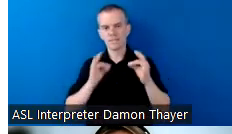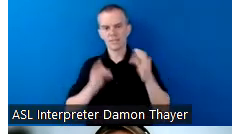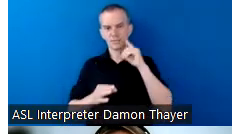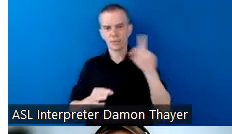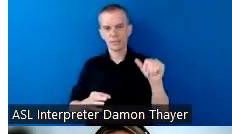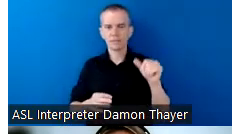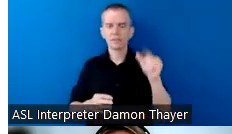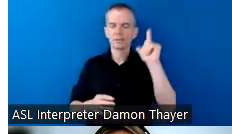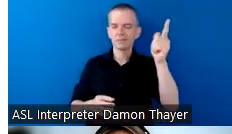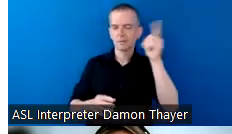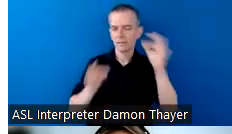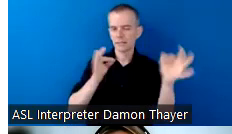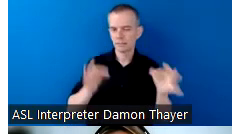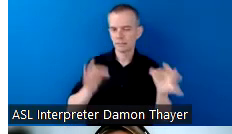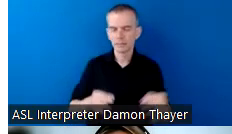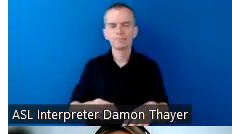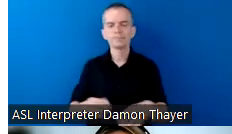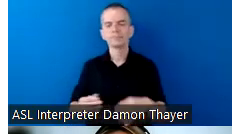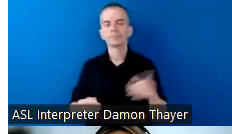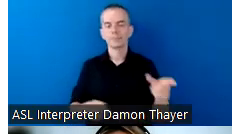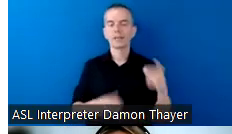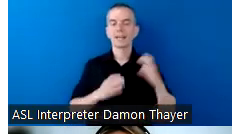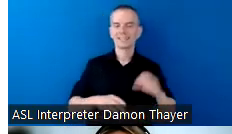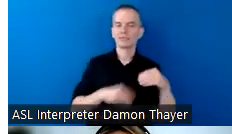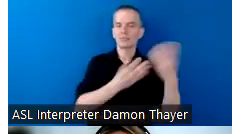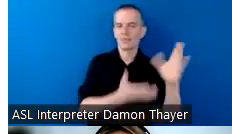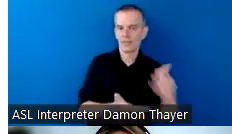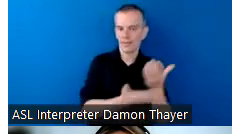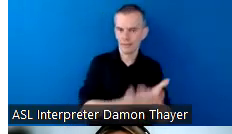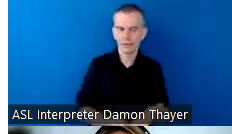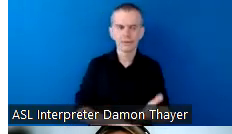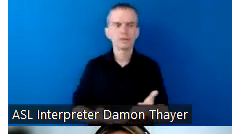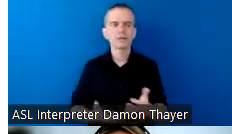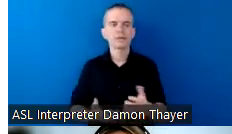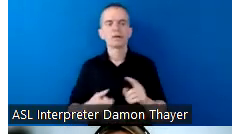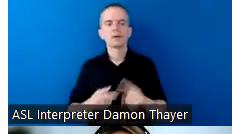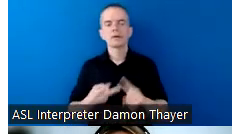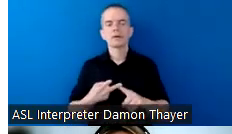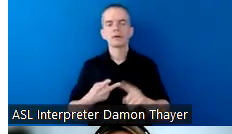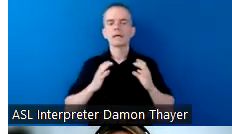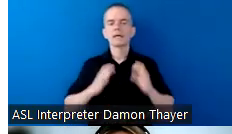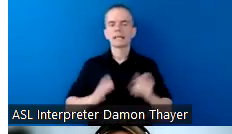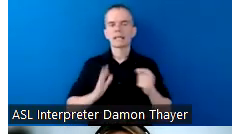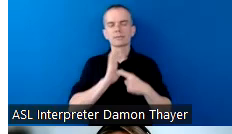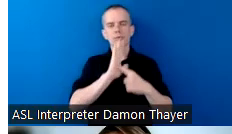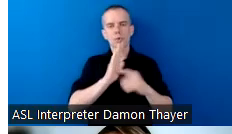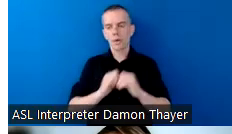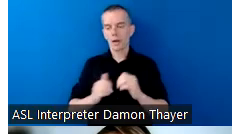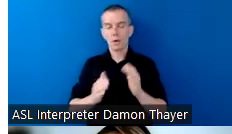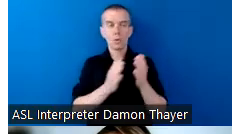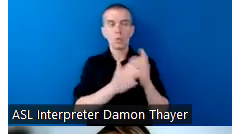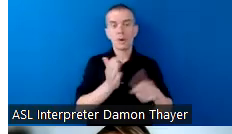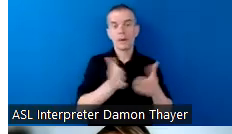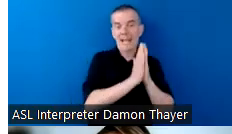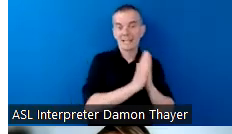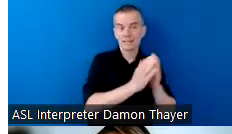go over in the next slide. Clients need to demonstrate that the request for the reasonable accommodation or modification